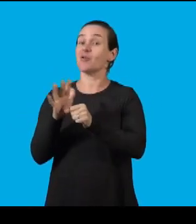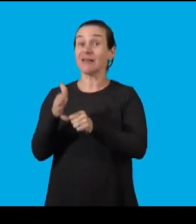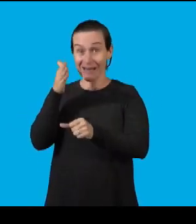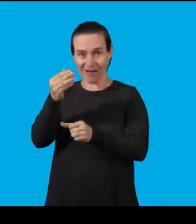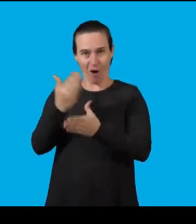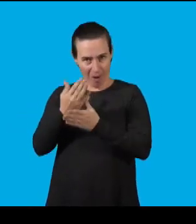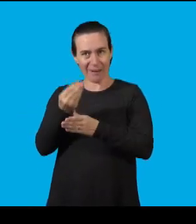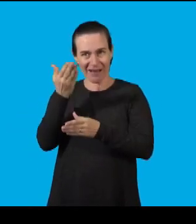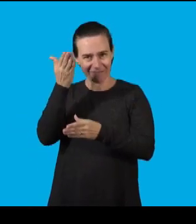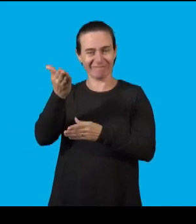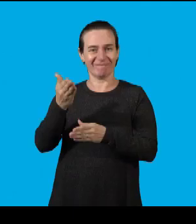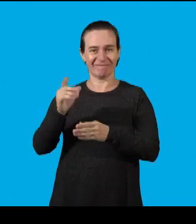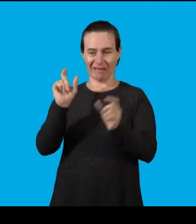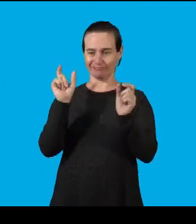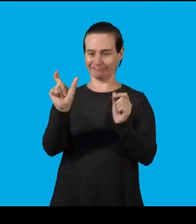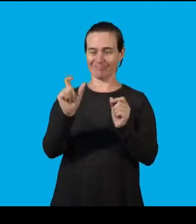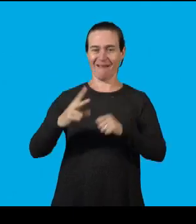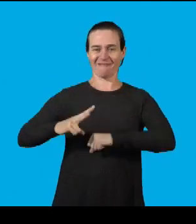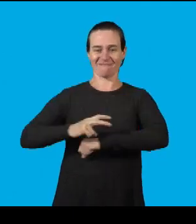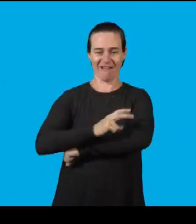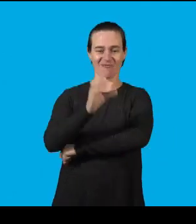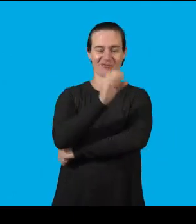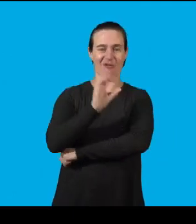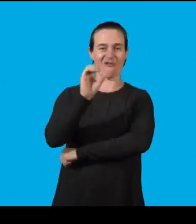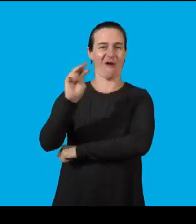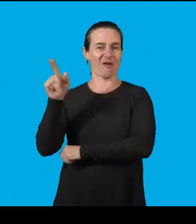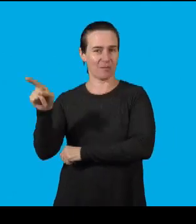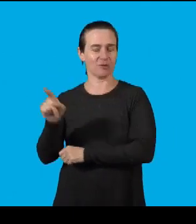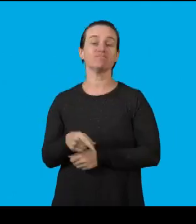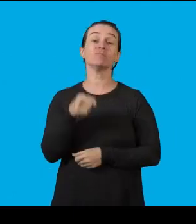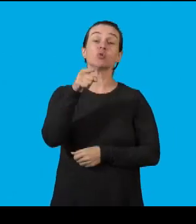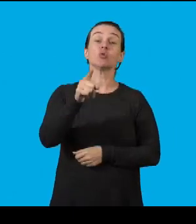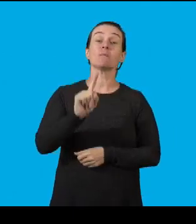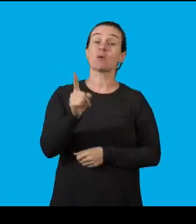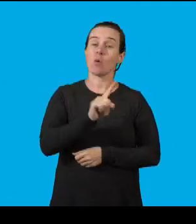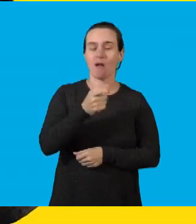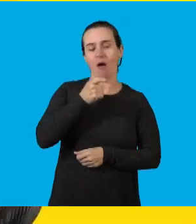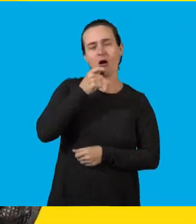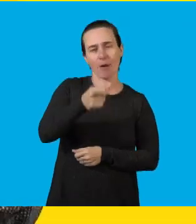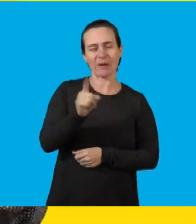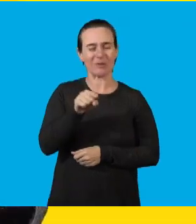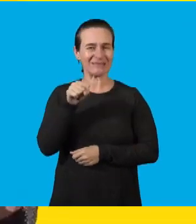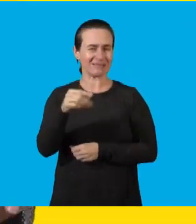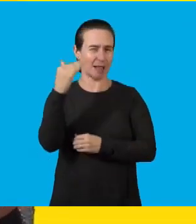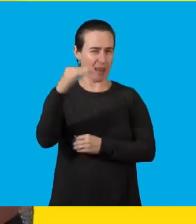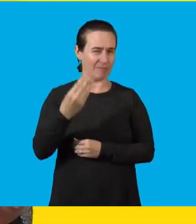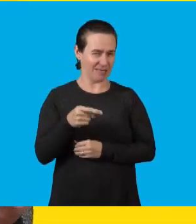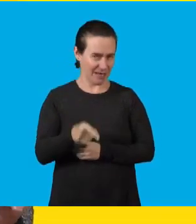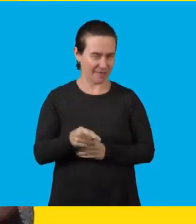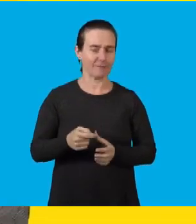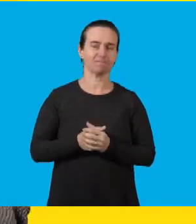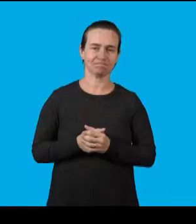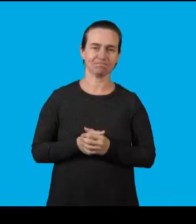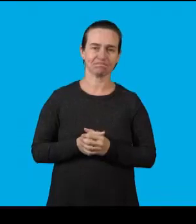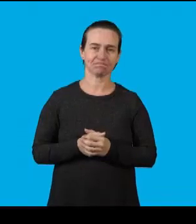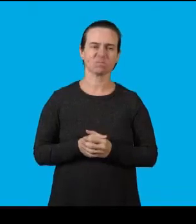is in the cartoon itself. It says virus of communism. So now comment on the limitation of this